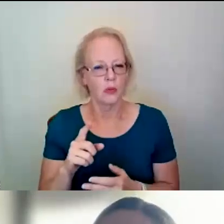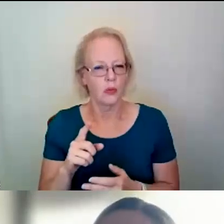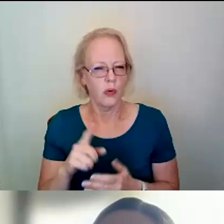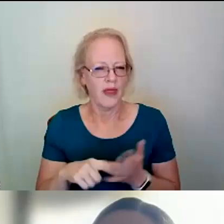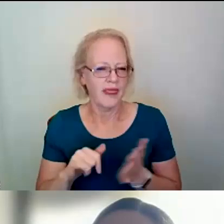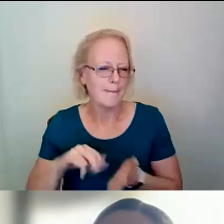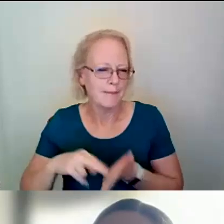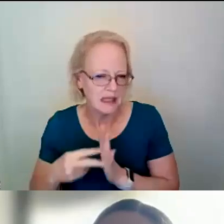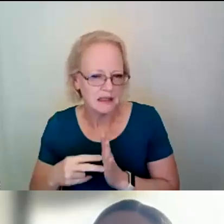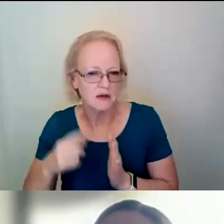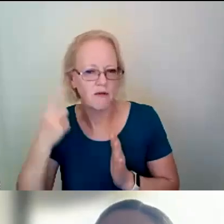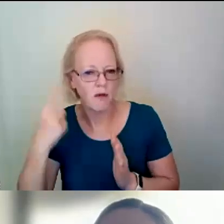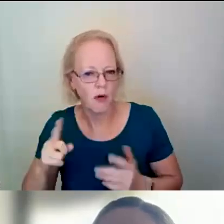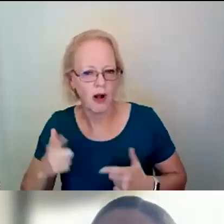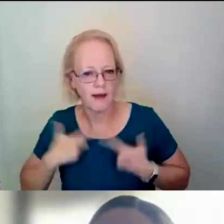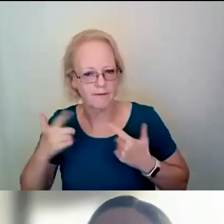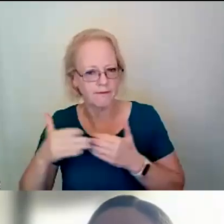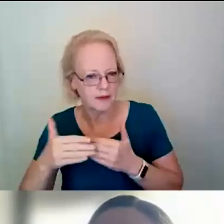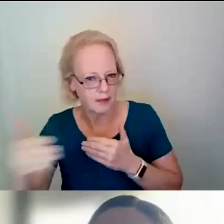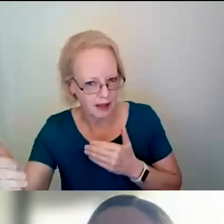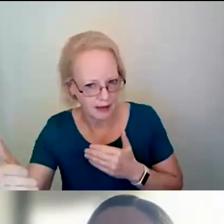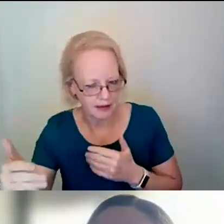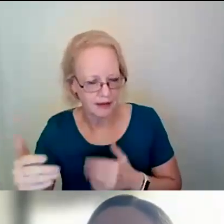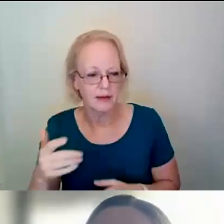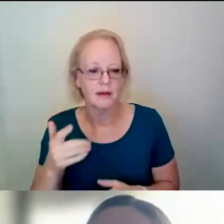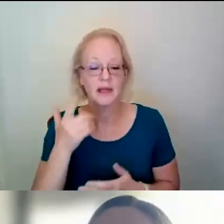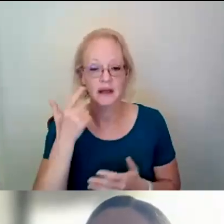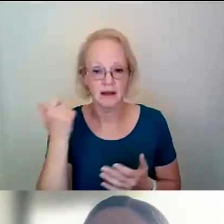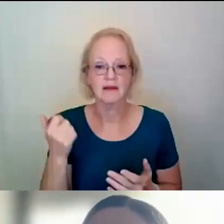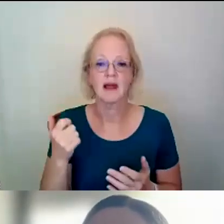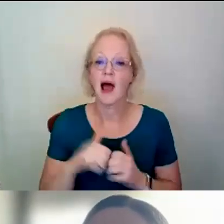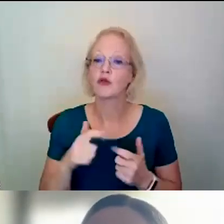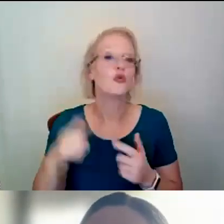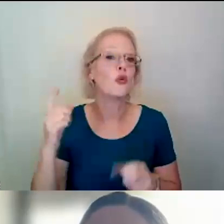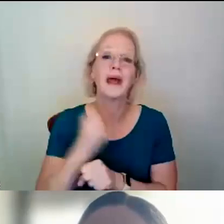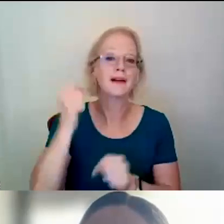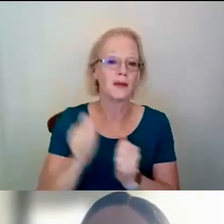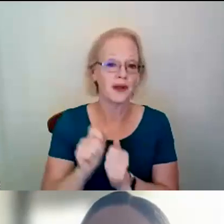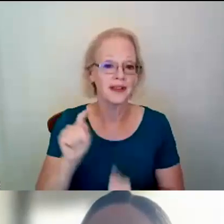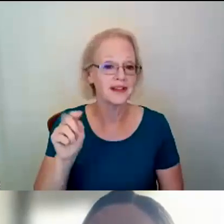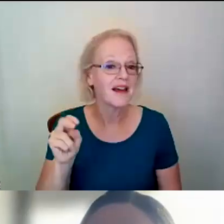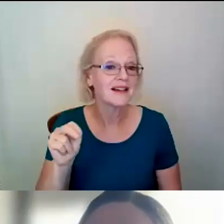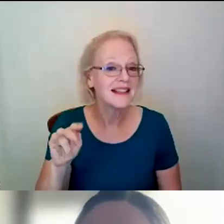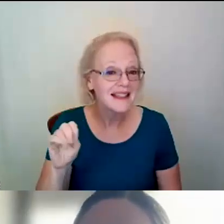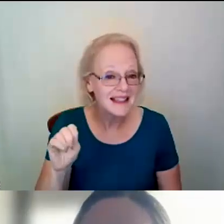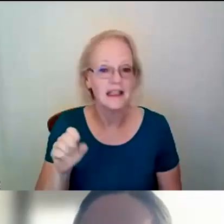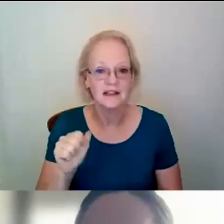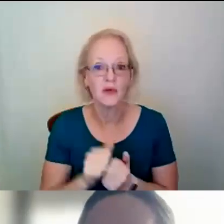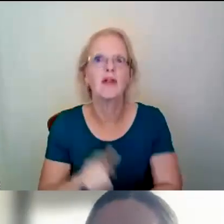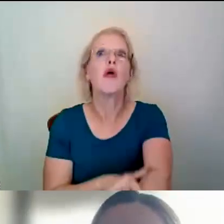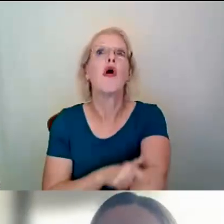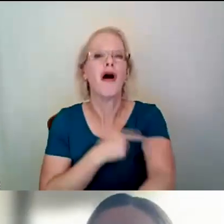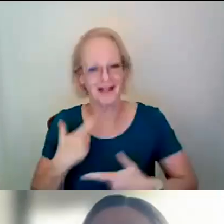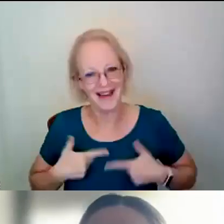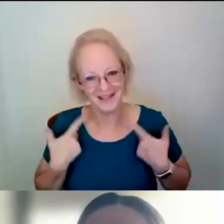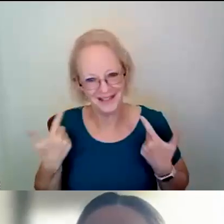for longevity, because again, the way you win with a tontine is by living a long time. Actually, can I